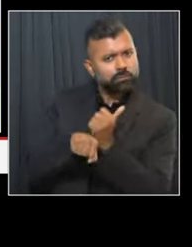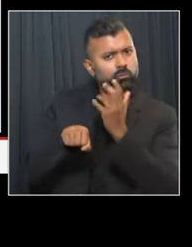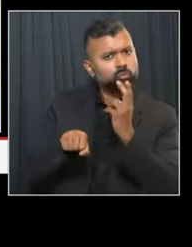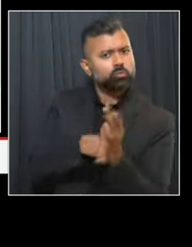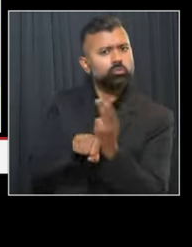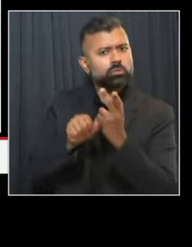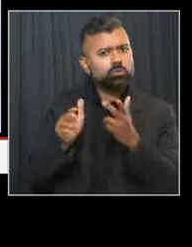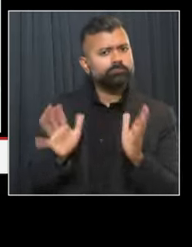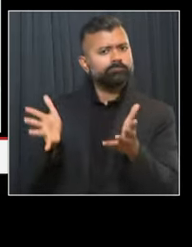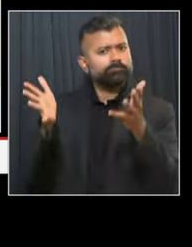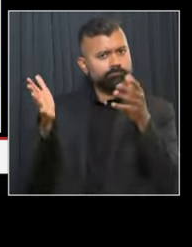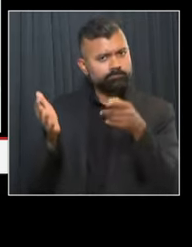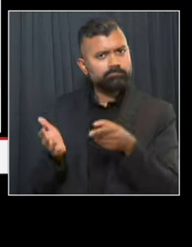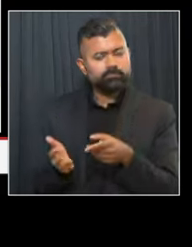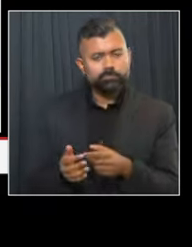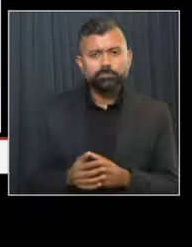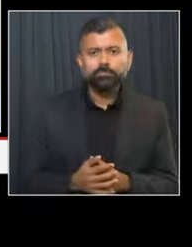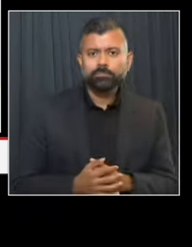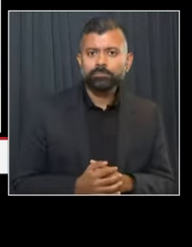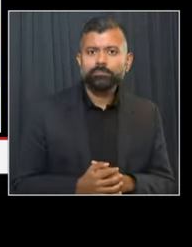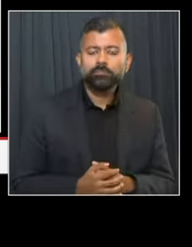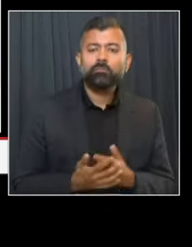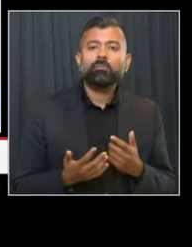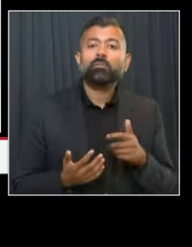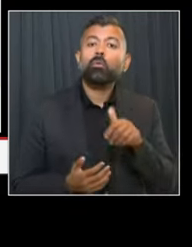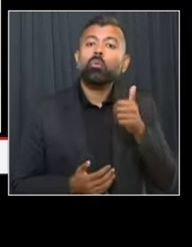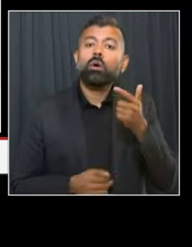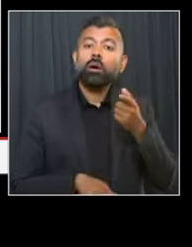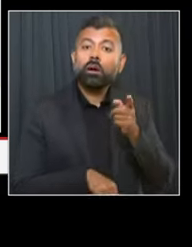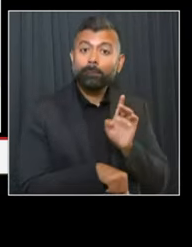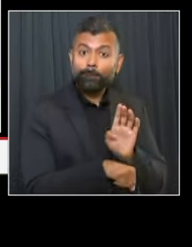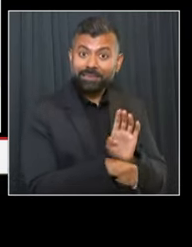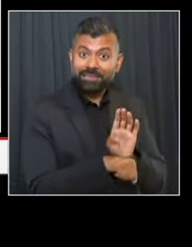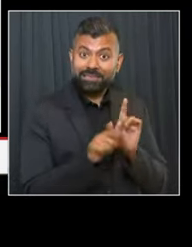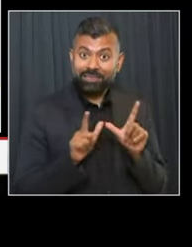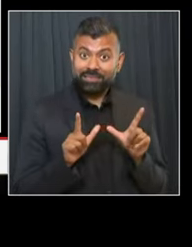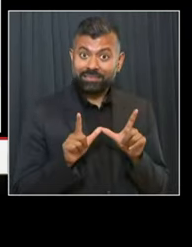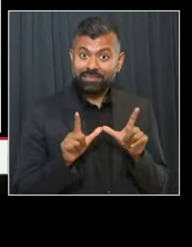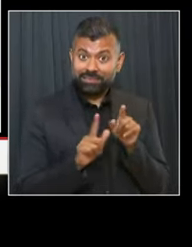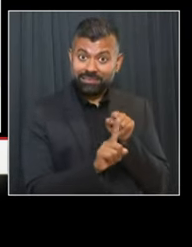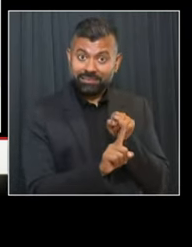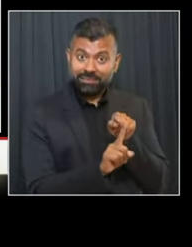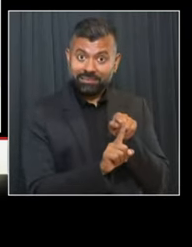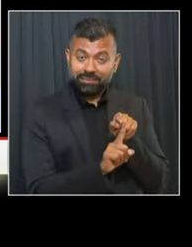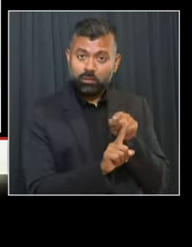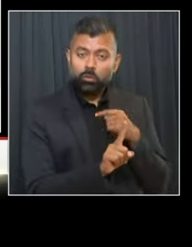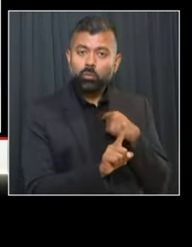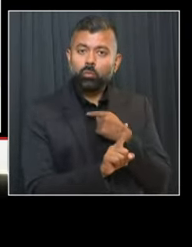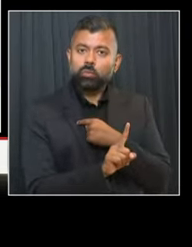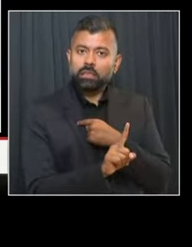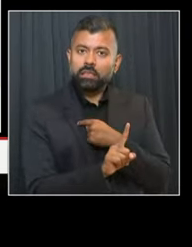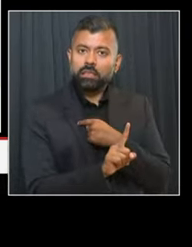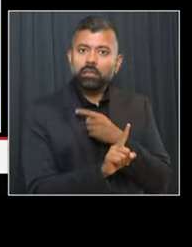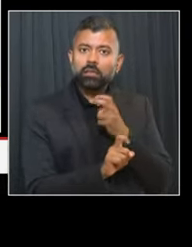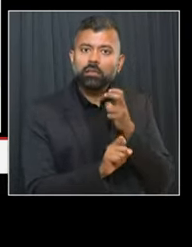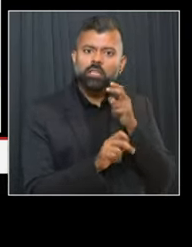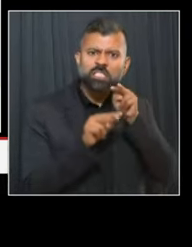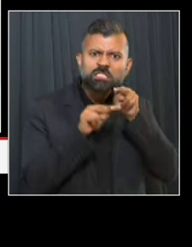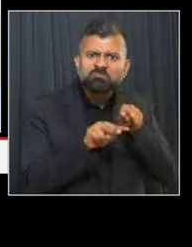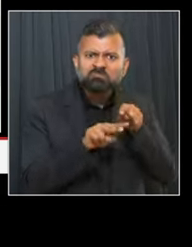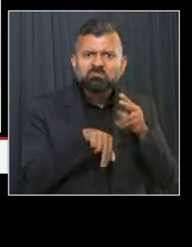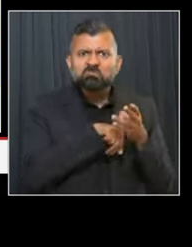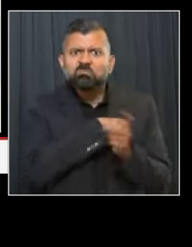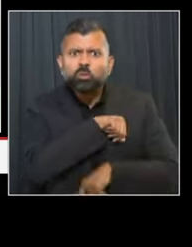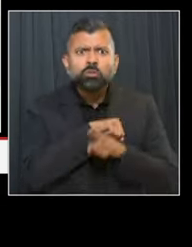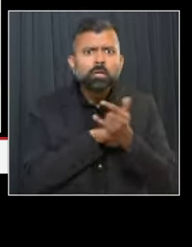We've delayed the sales tax increase implementation, and and we are improving transfer and